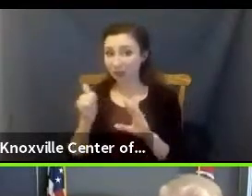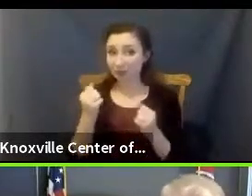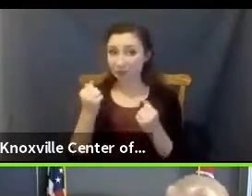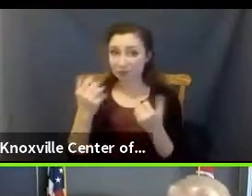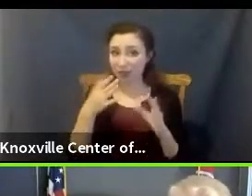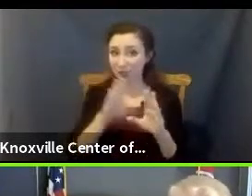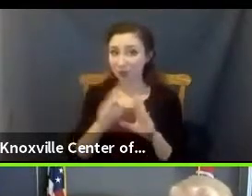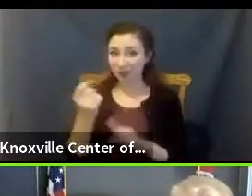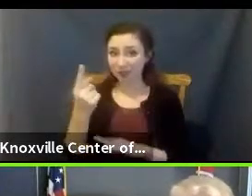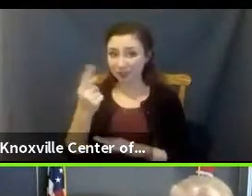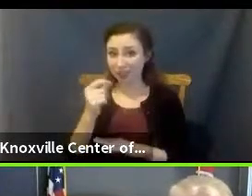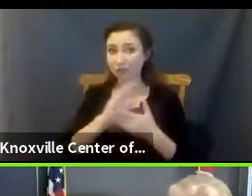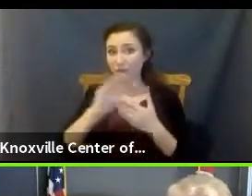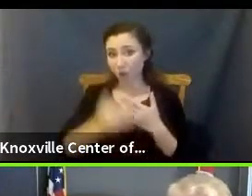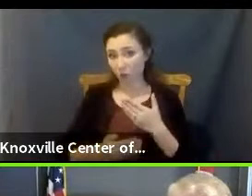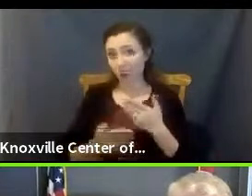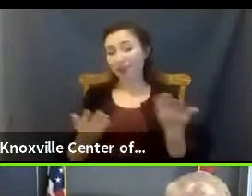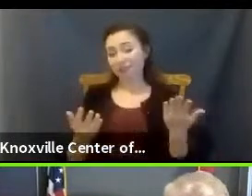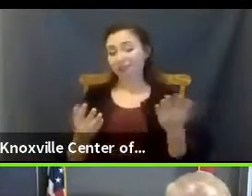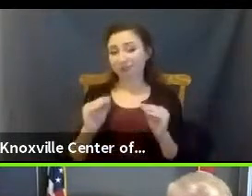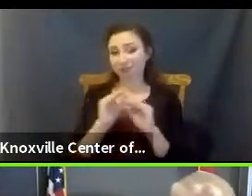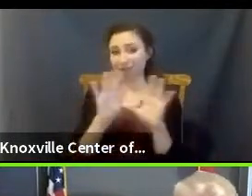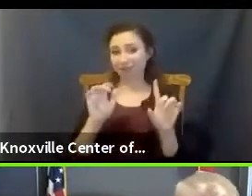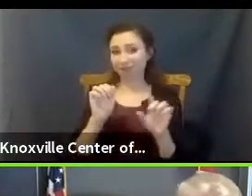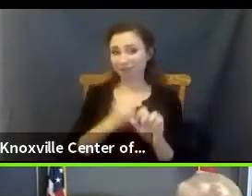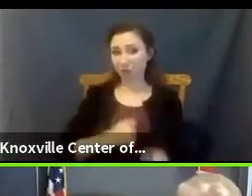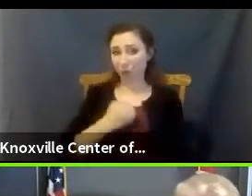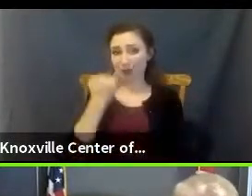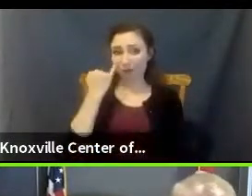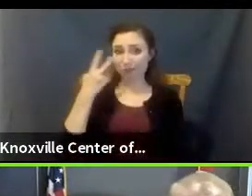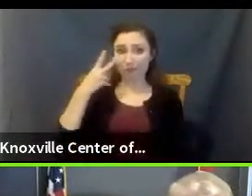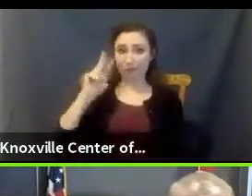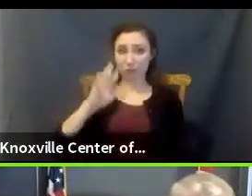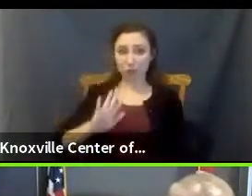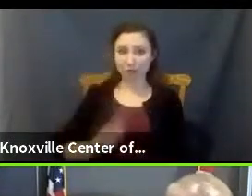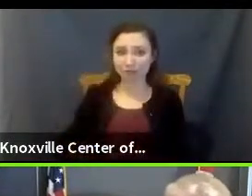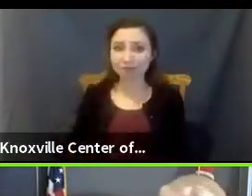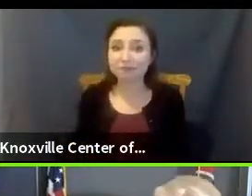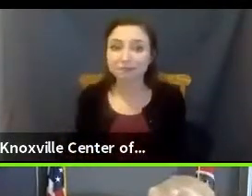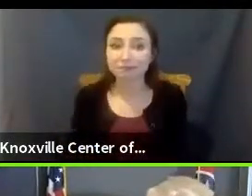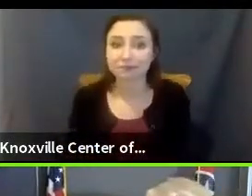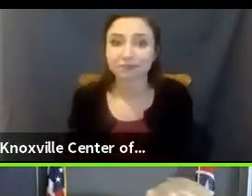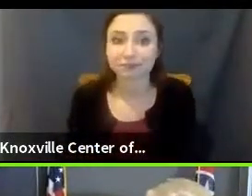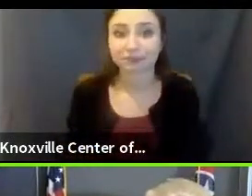at 11. So sorry if I misunderstood or misspoke.